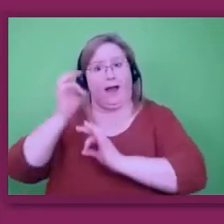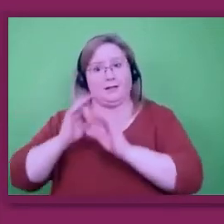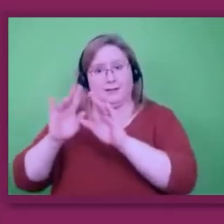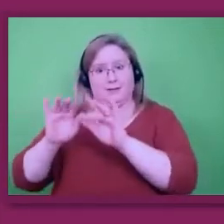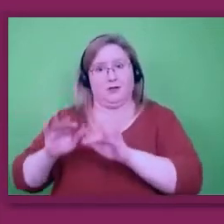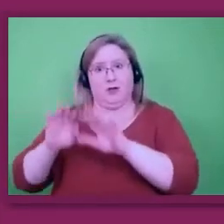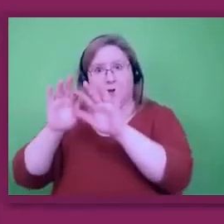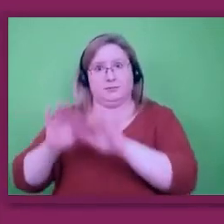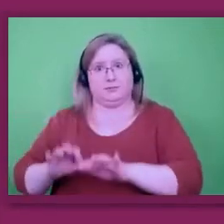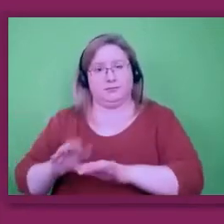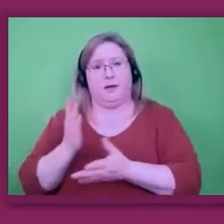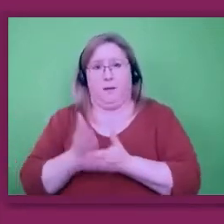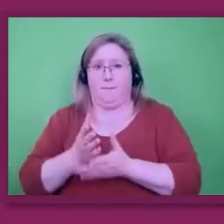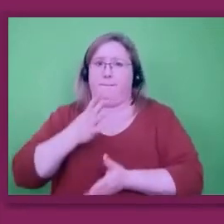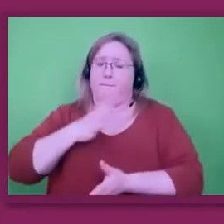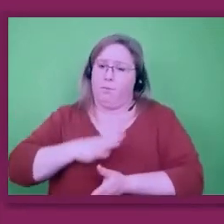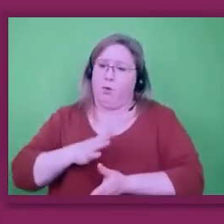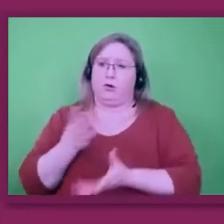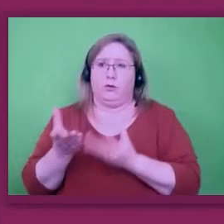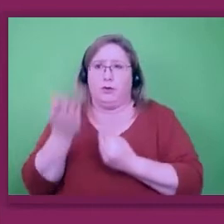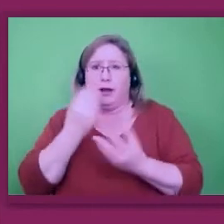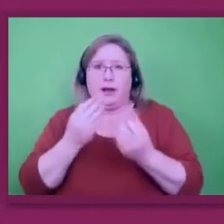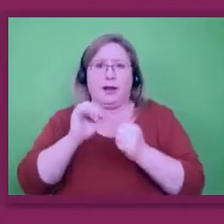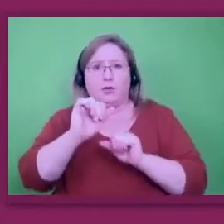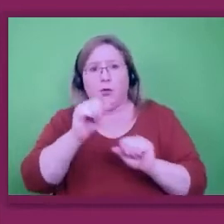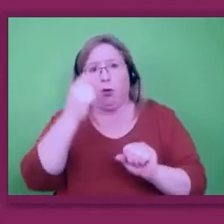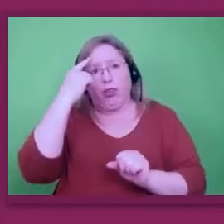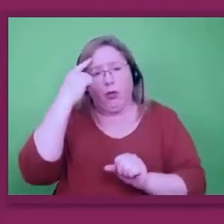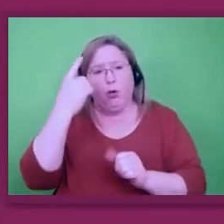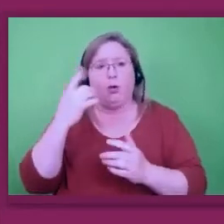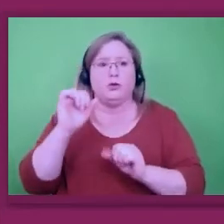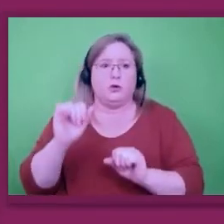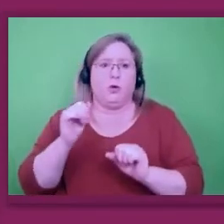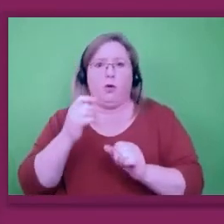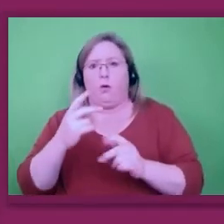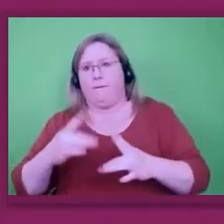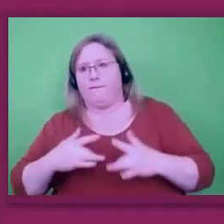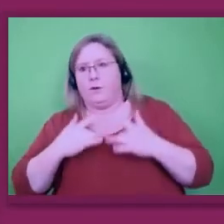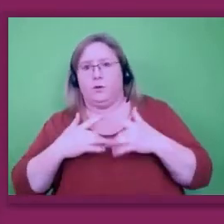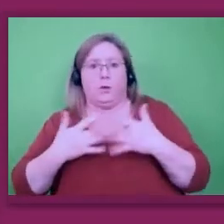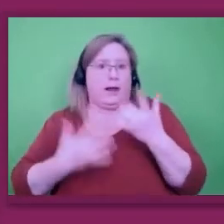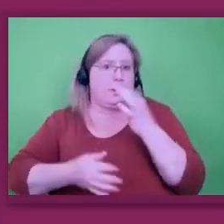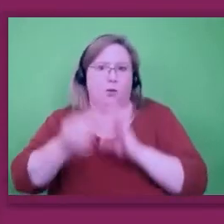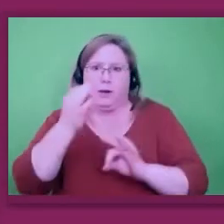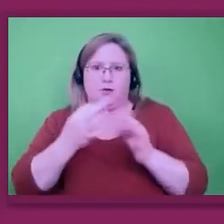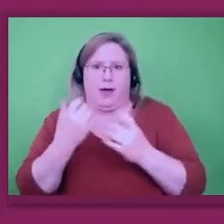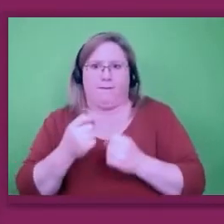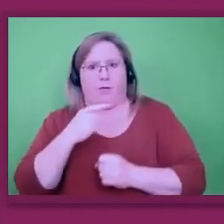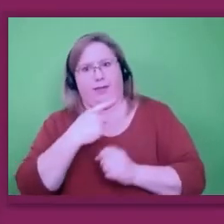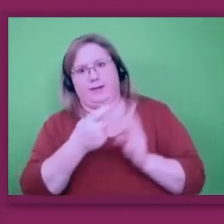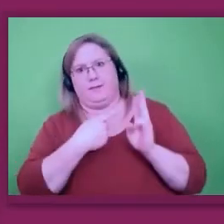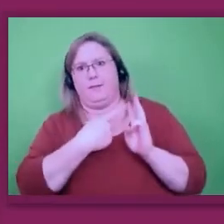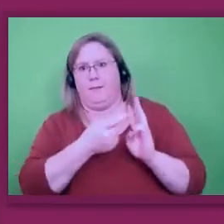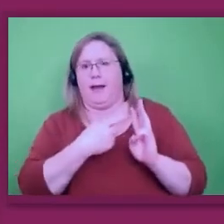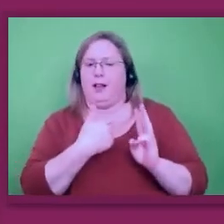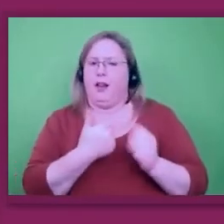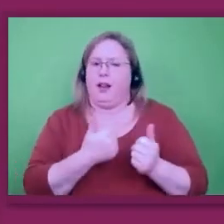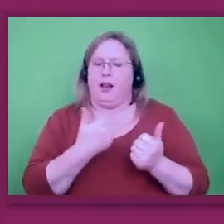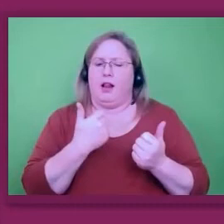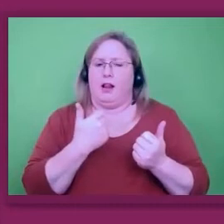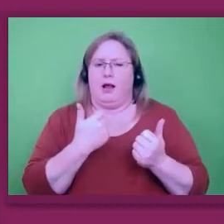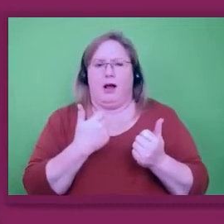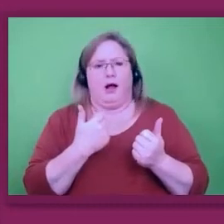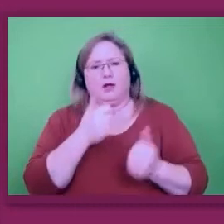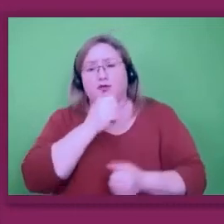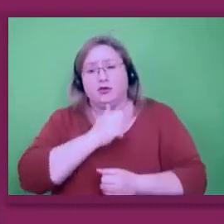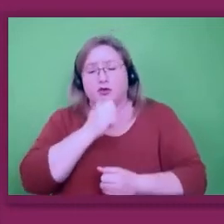We really do want to hear your thoughts and views and any questions that you might have for this really great panel. It's a really useful opportunity